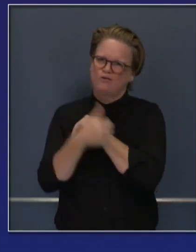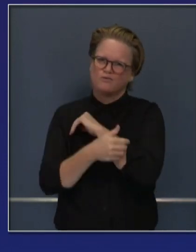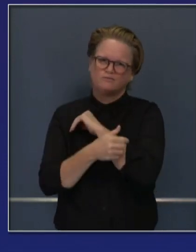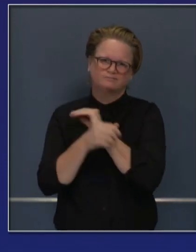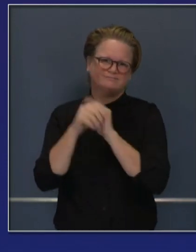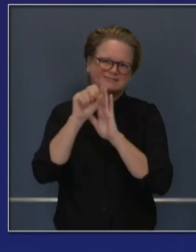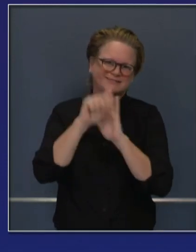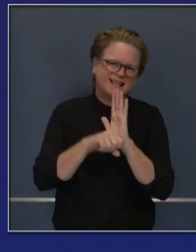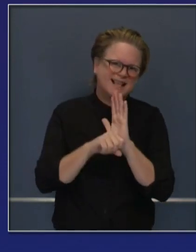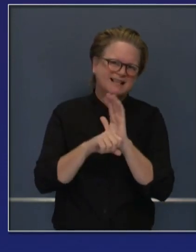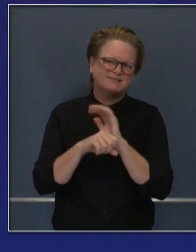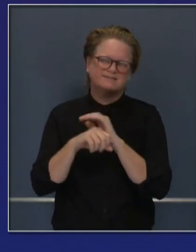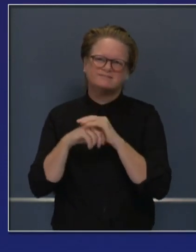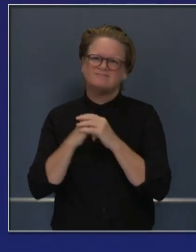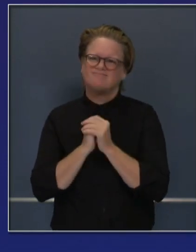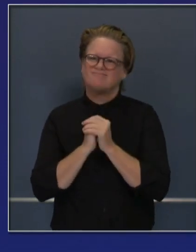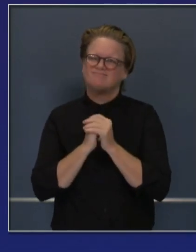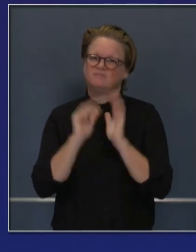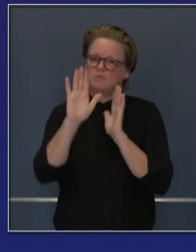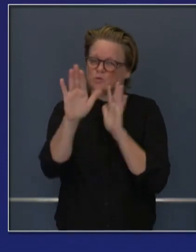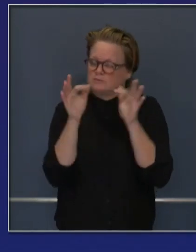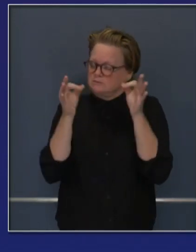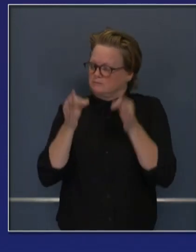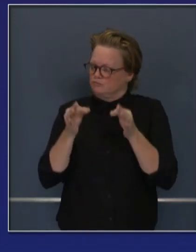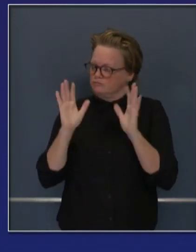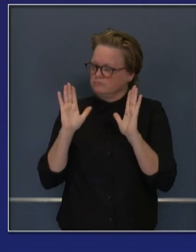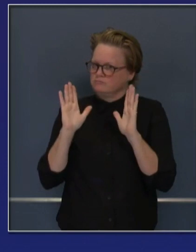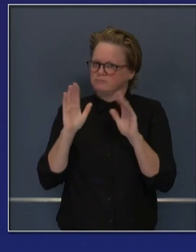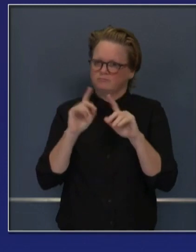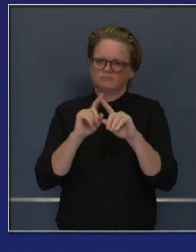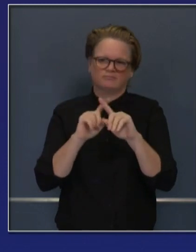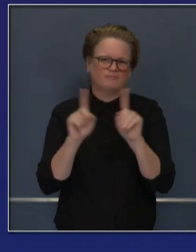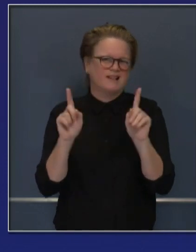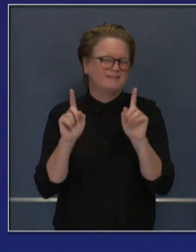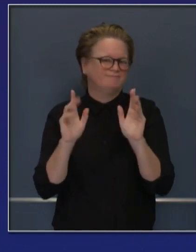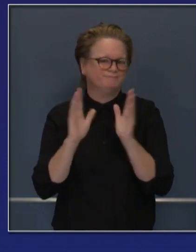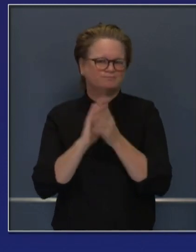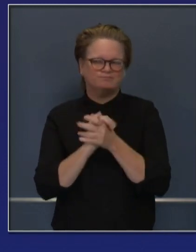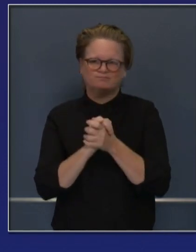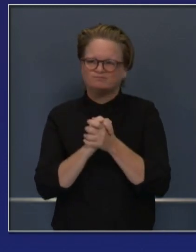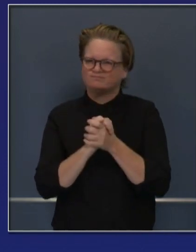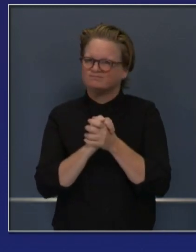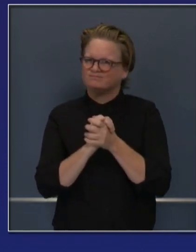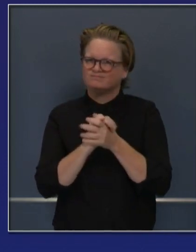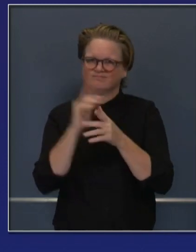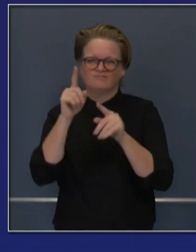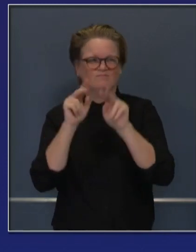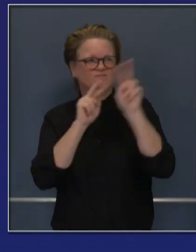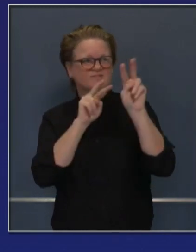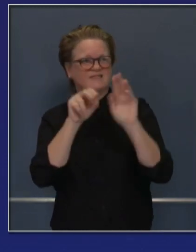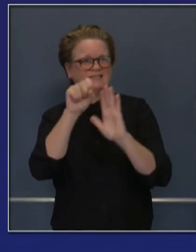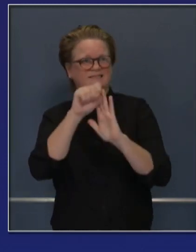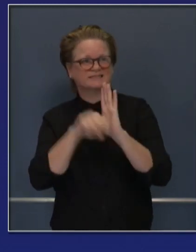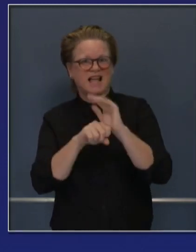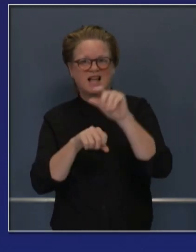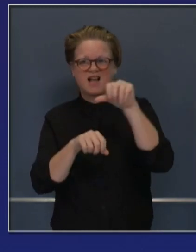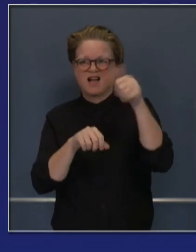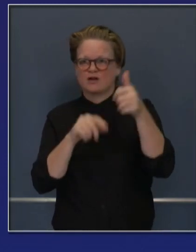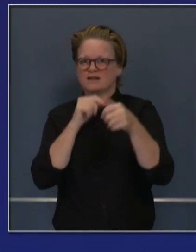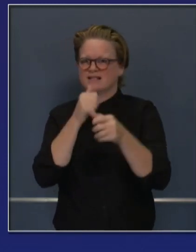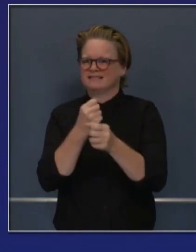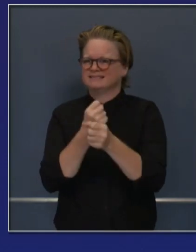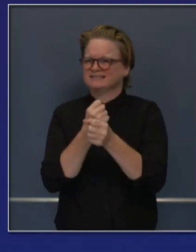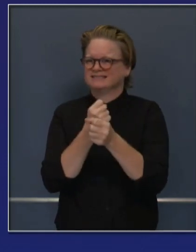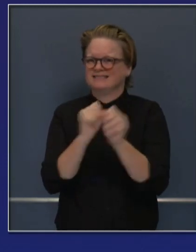or have guests from out of state to do a 14-day self-quarantine in the state before they mix with